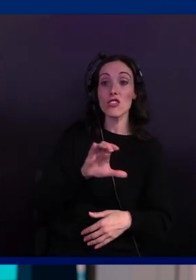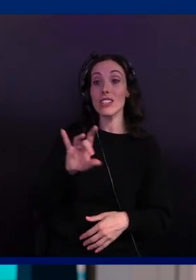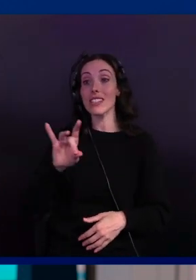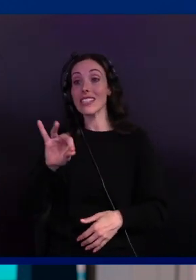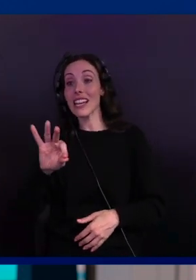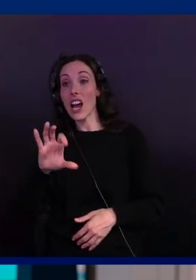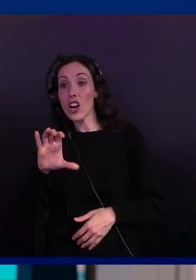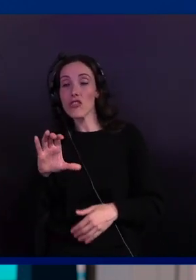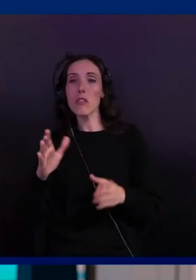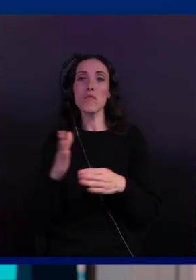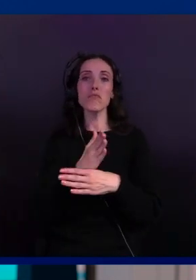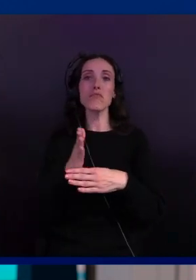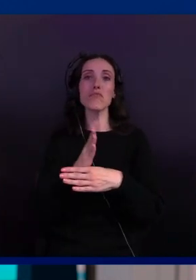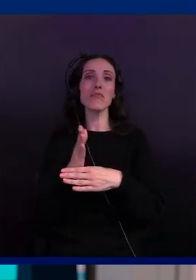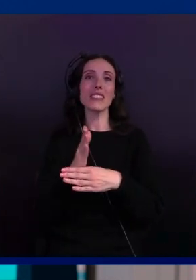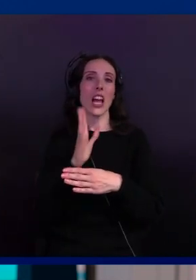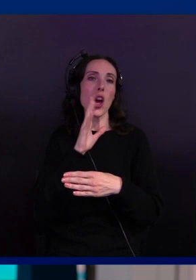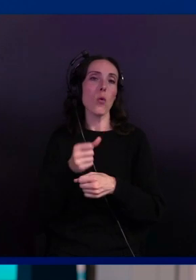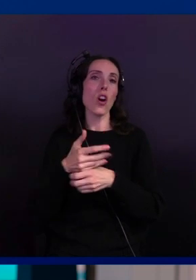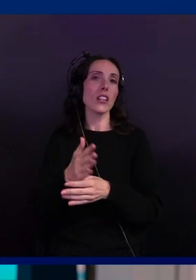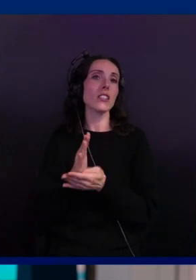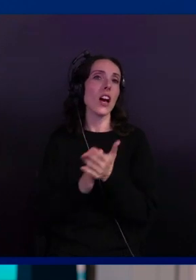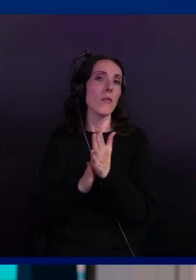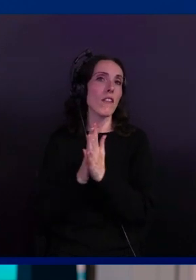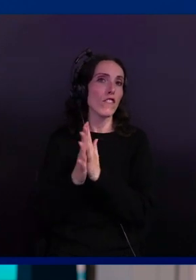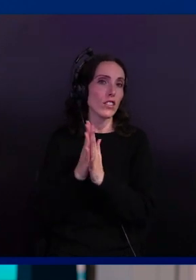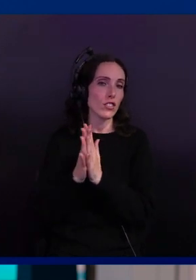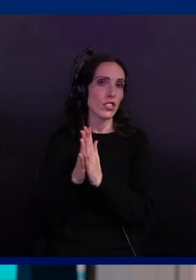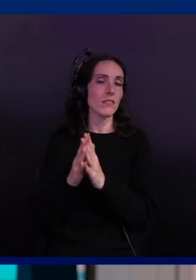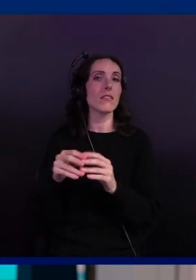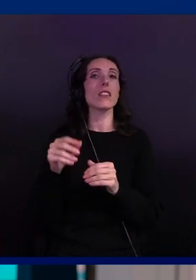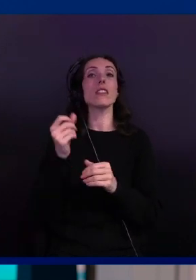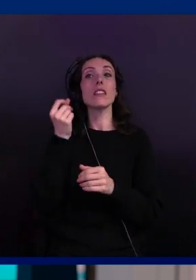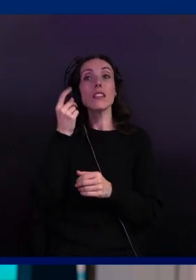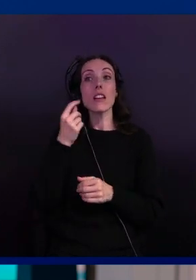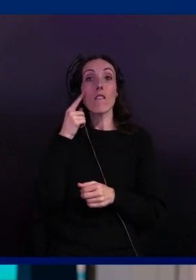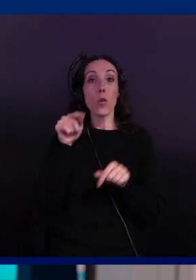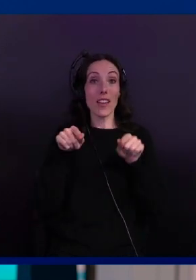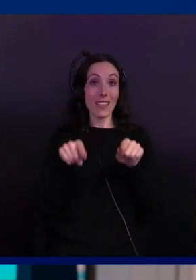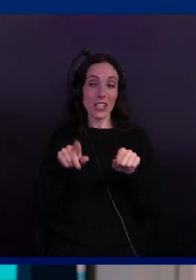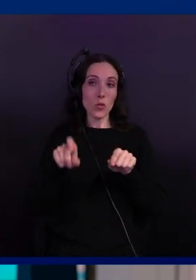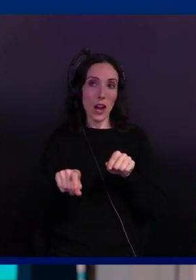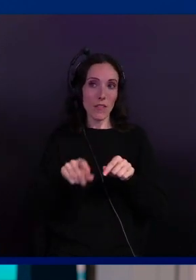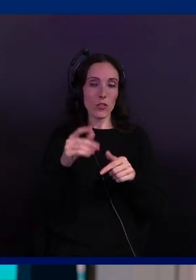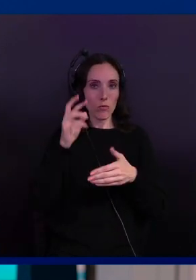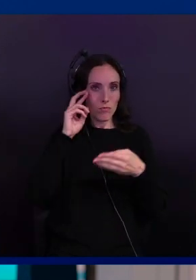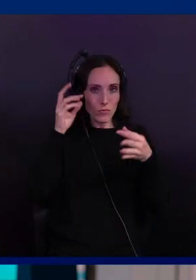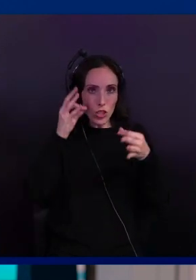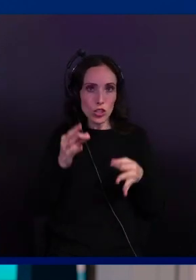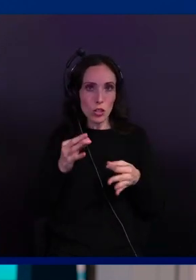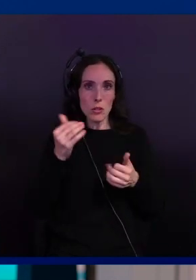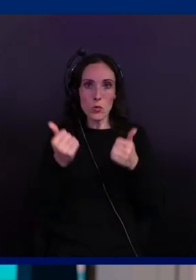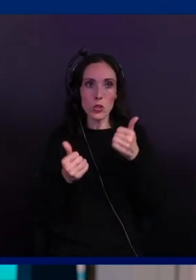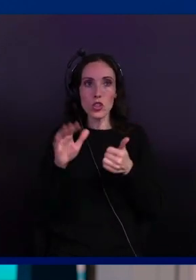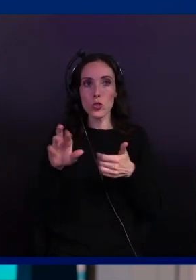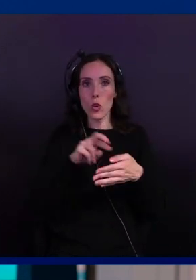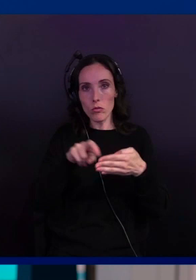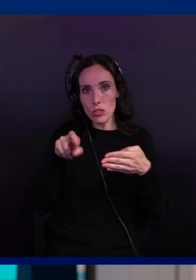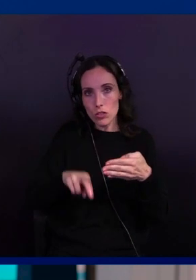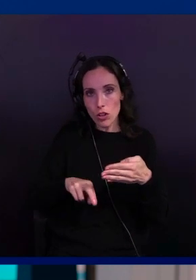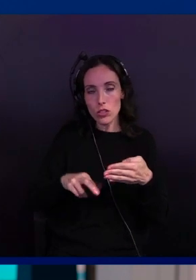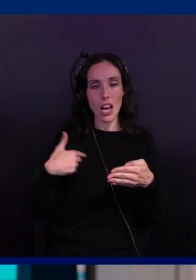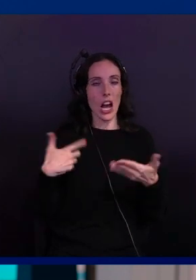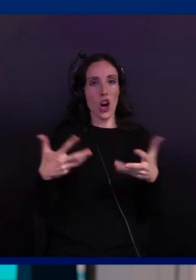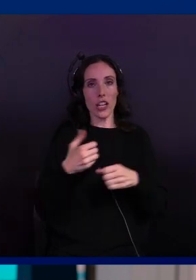medium risk, then create some friction. Okay. Here, you have to create outcomes like a high risk, medium risk, low risk, which I already